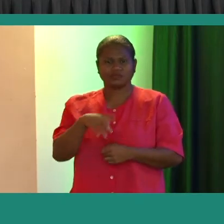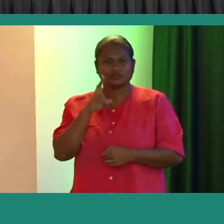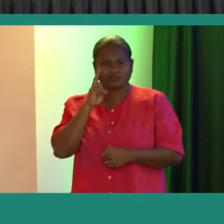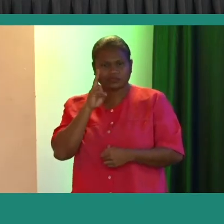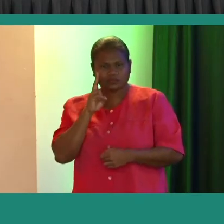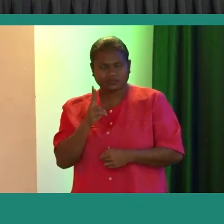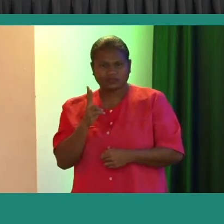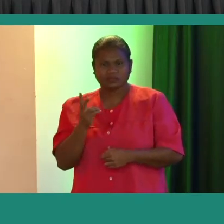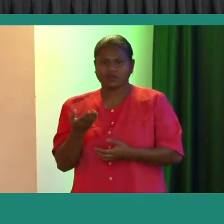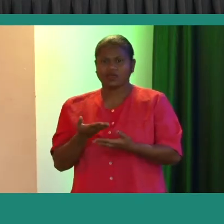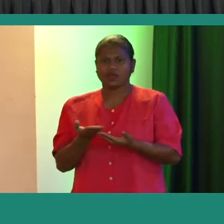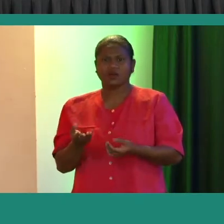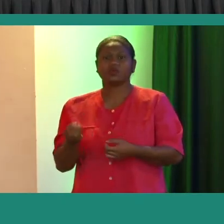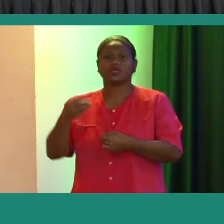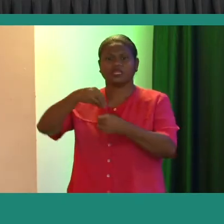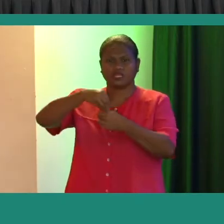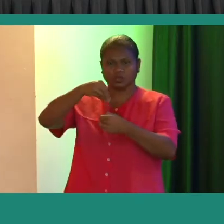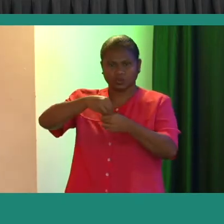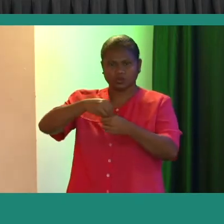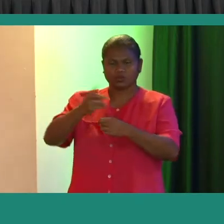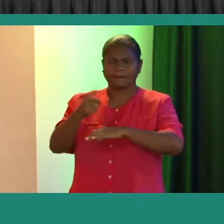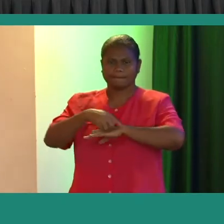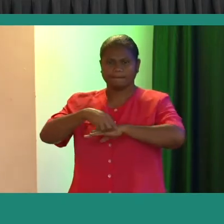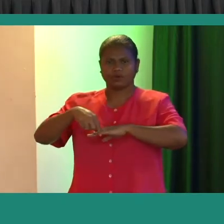is lacking